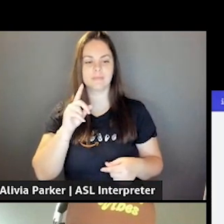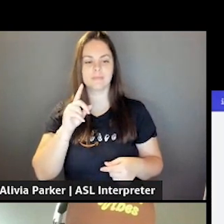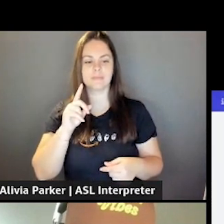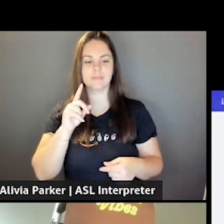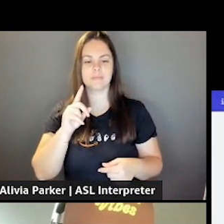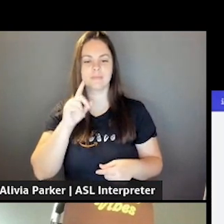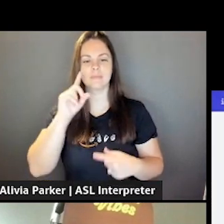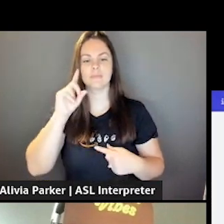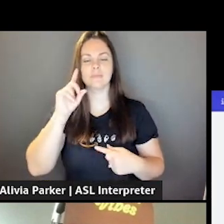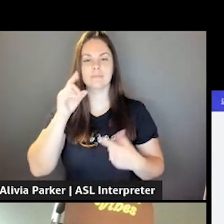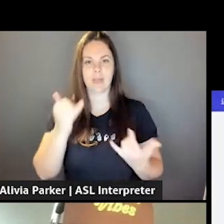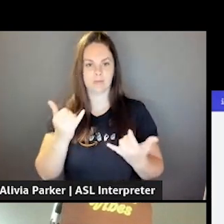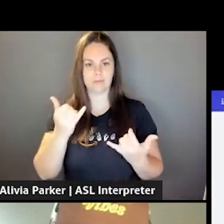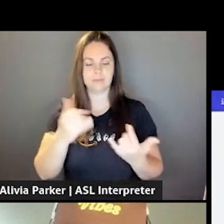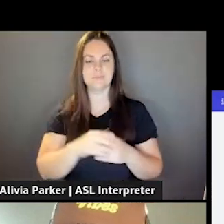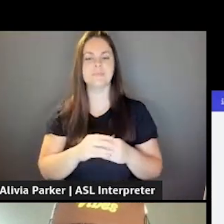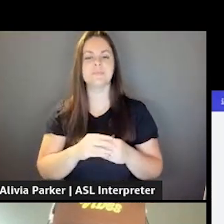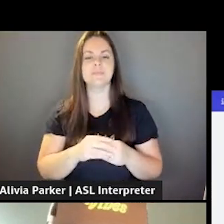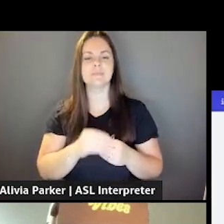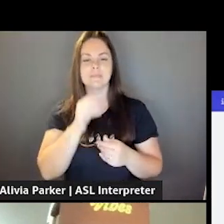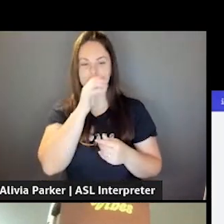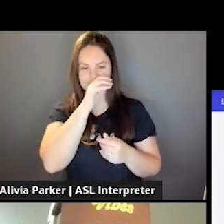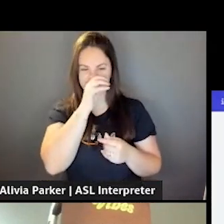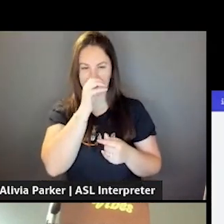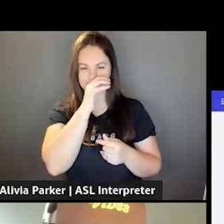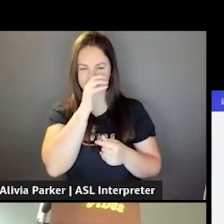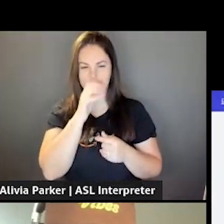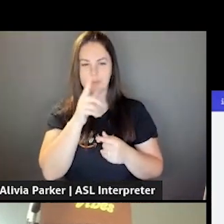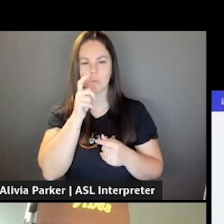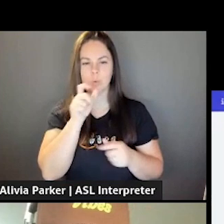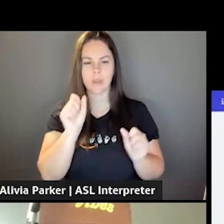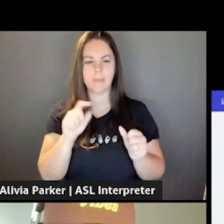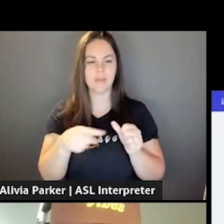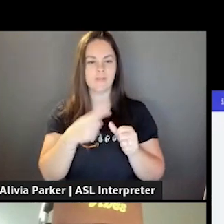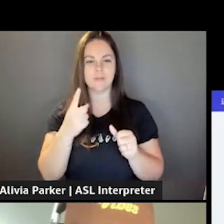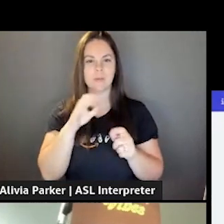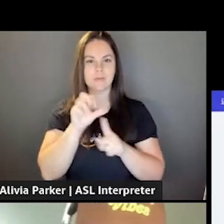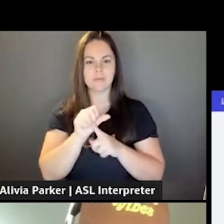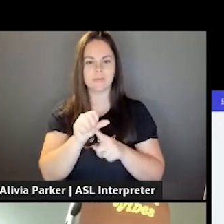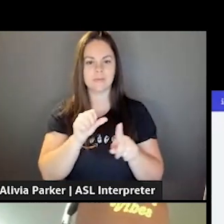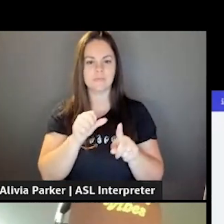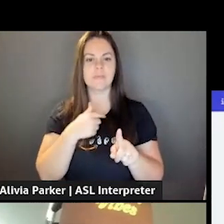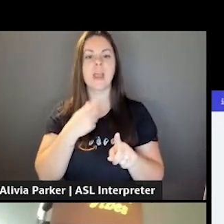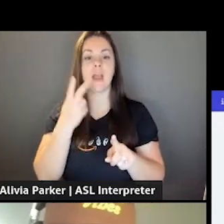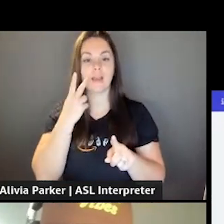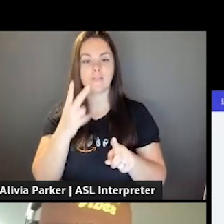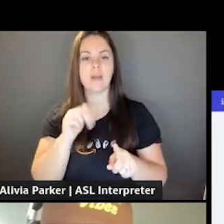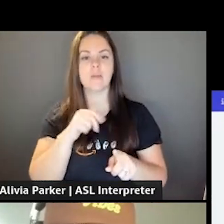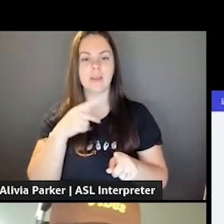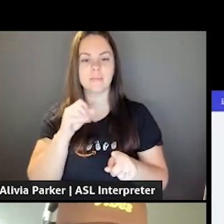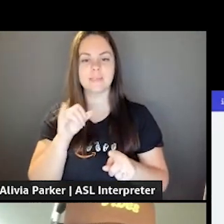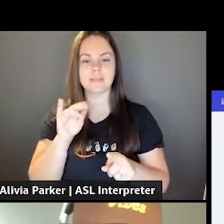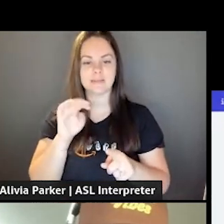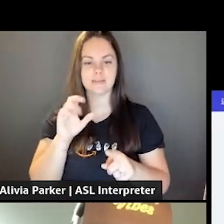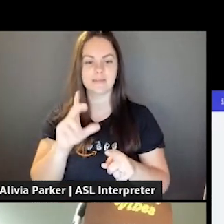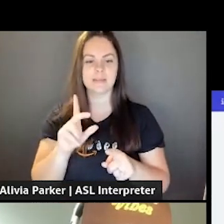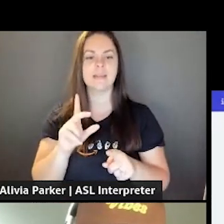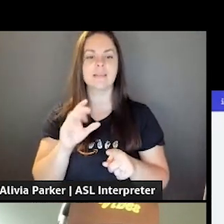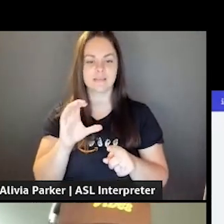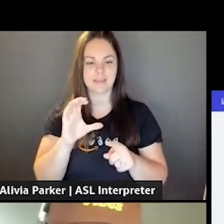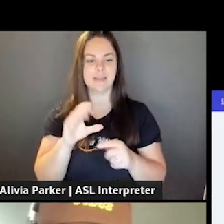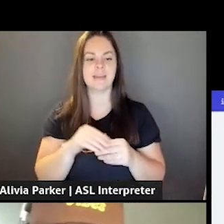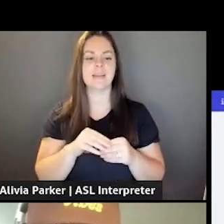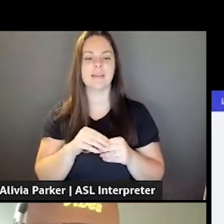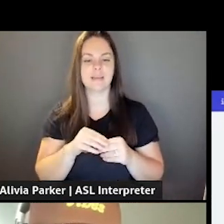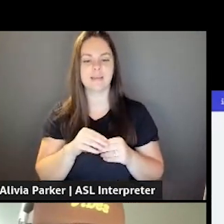Now, let's see. I'm going to see who can be the first one to like snag one here. I'm looking for AppSync. I saw AppSync. Oh my goodness.